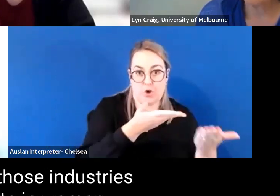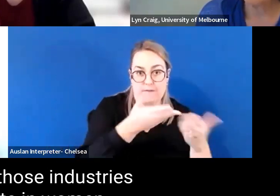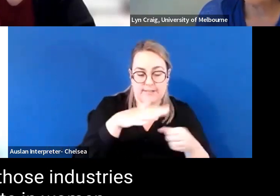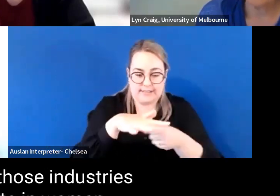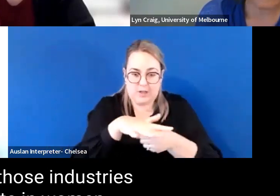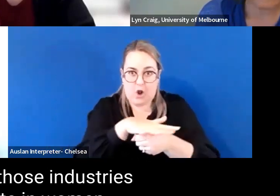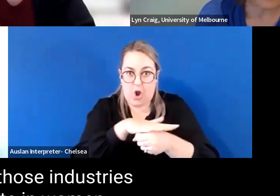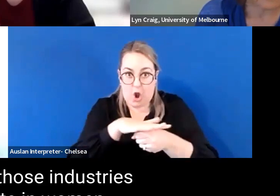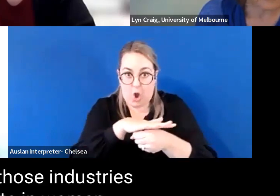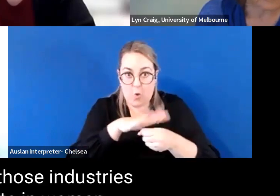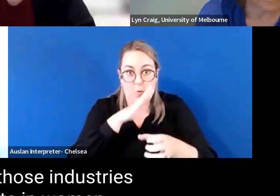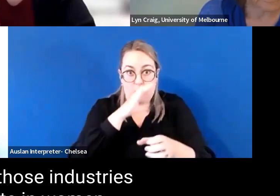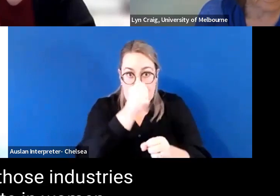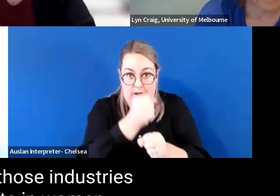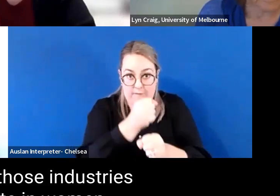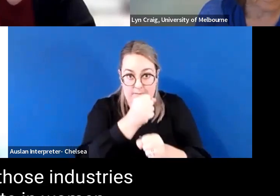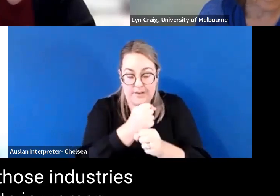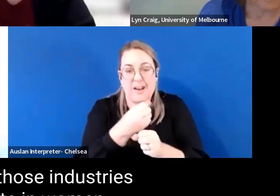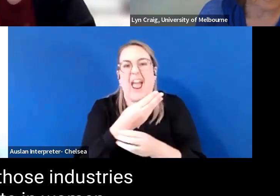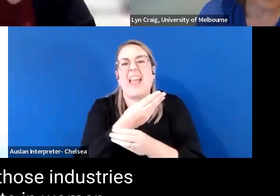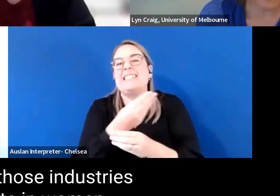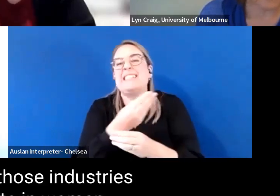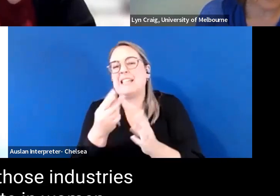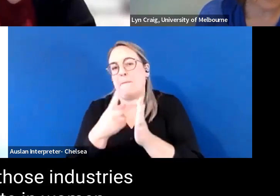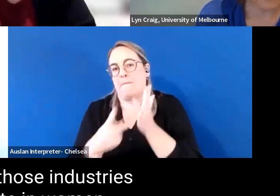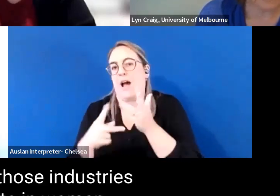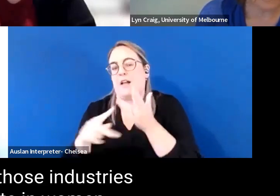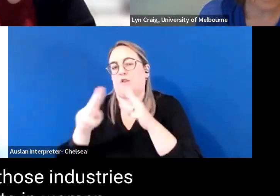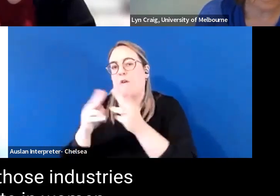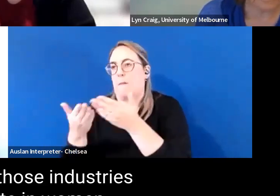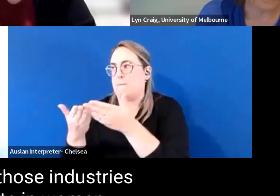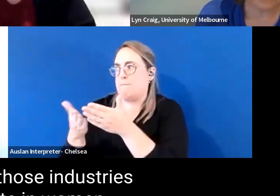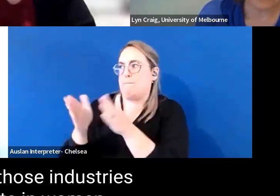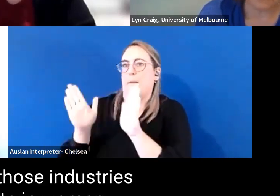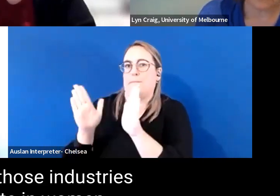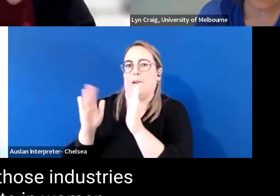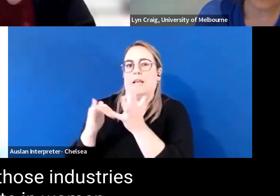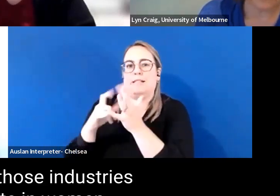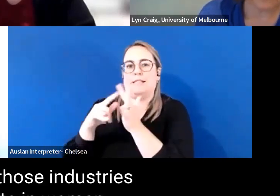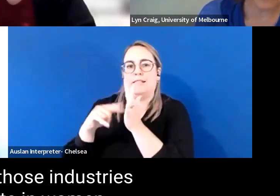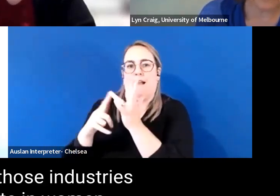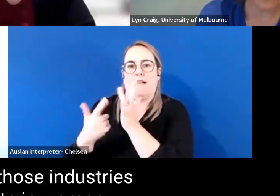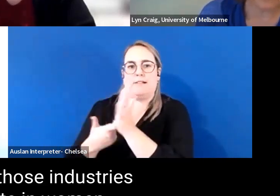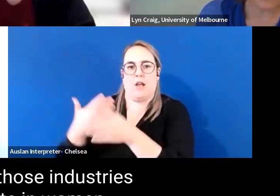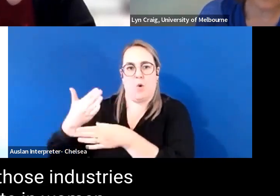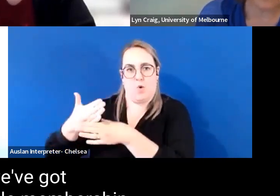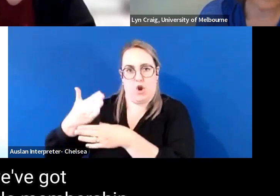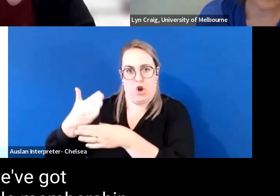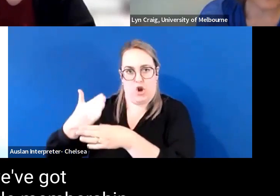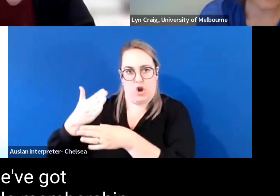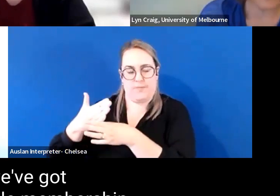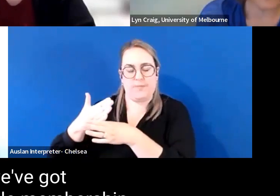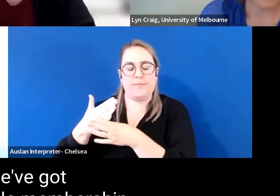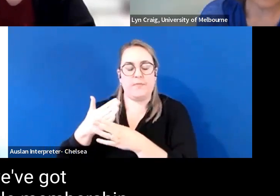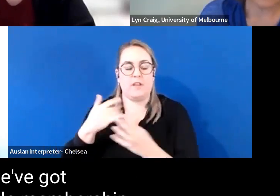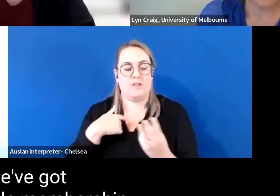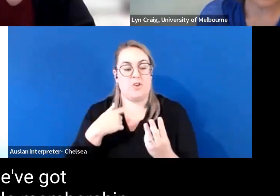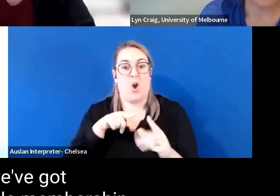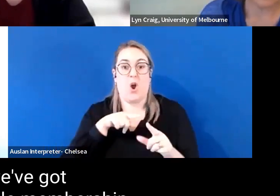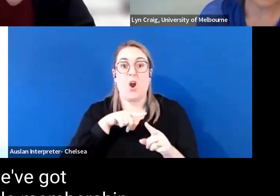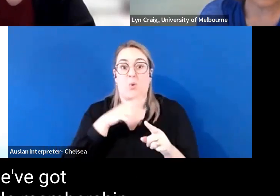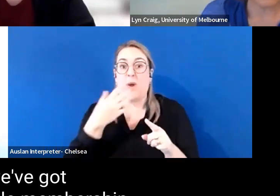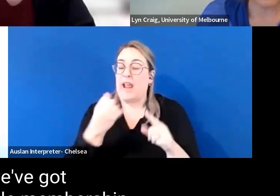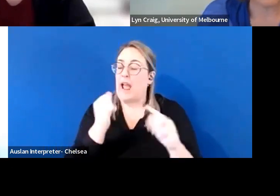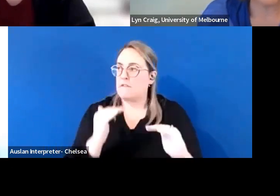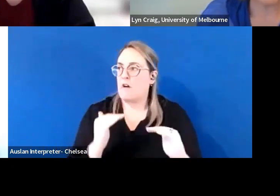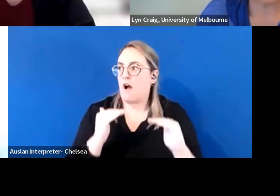sector, and many of those industries predominate in women, and we've got a higher